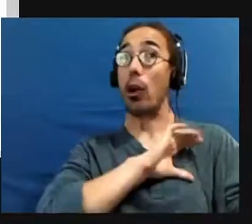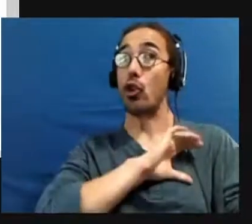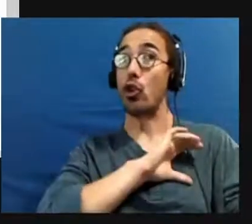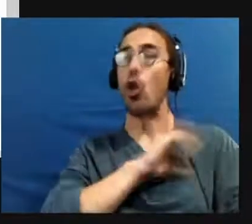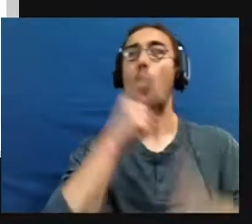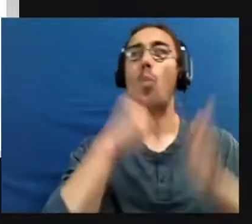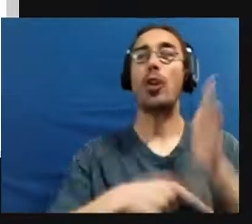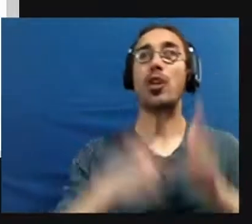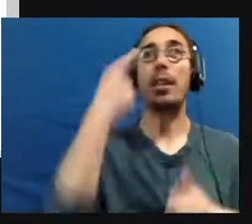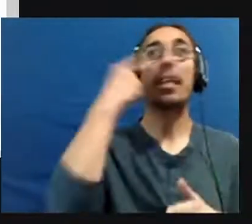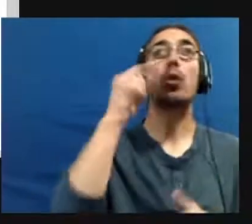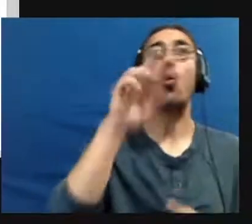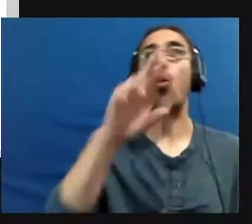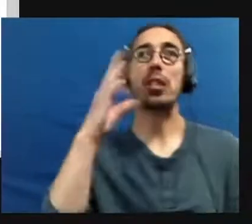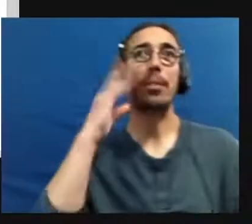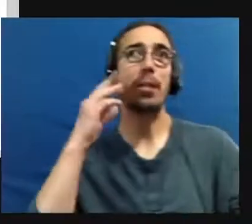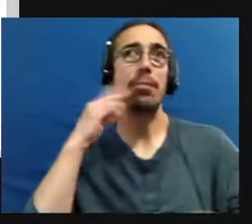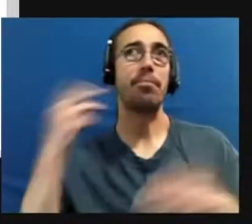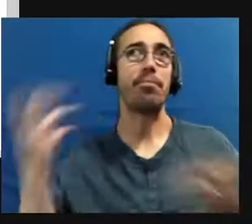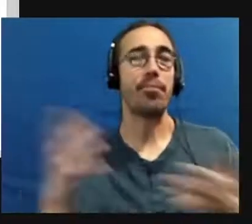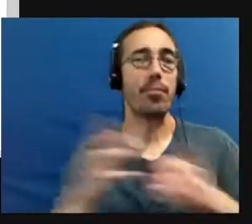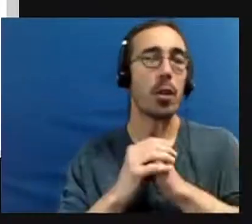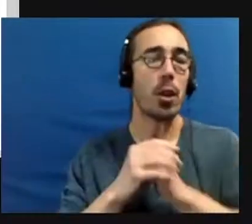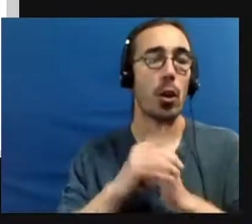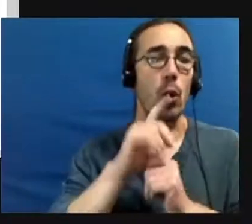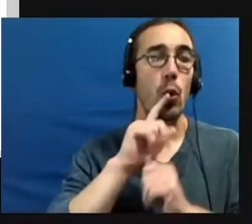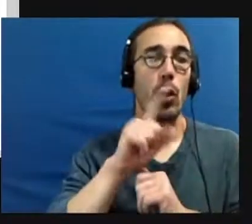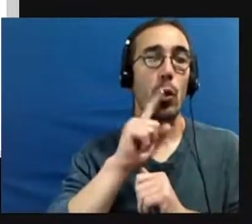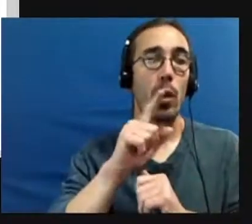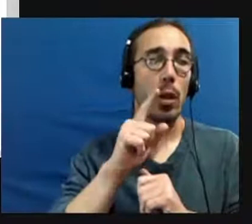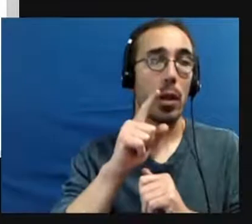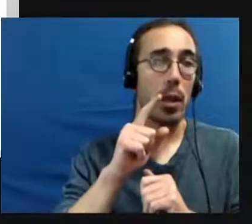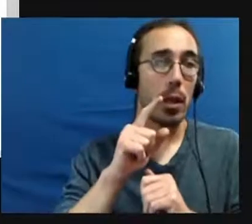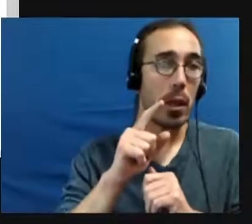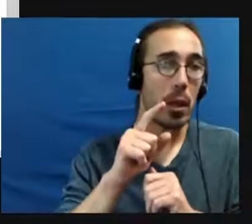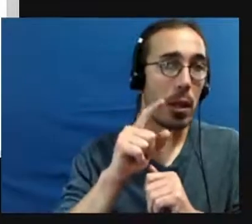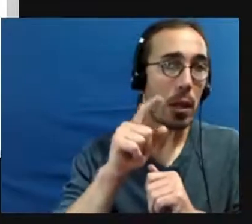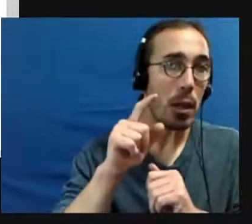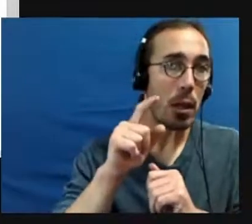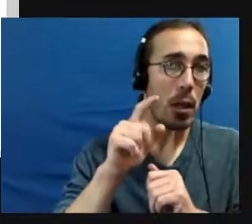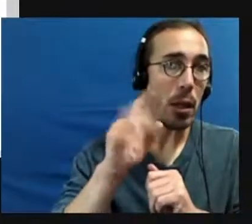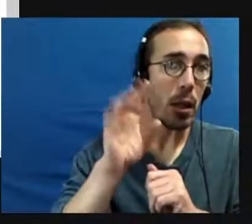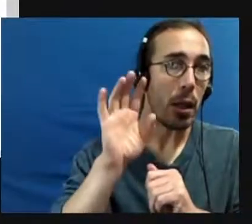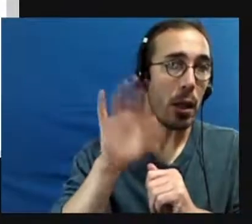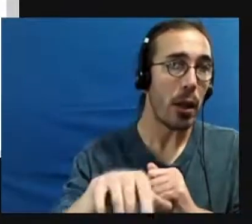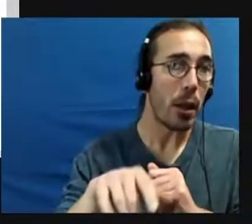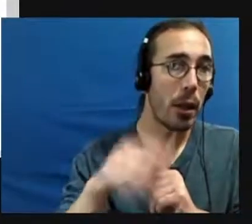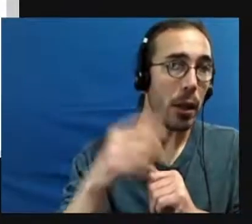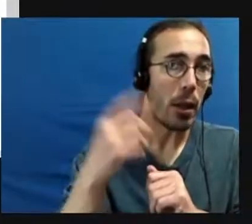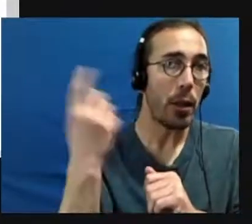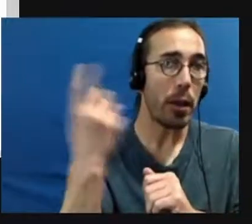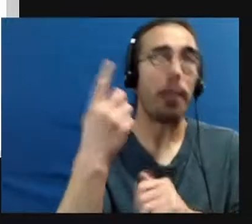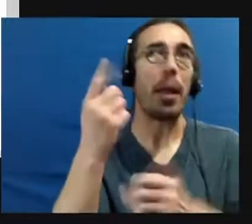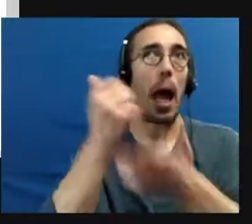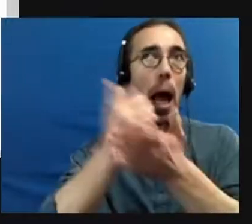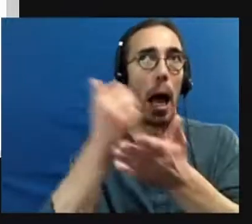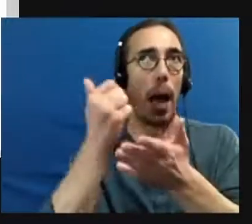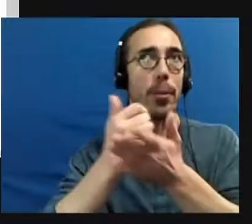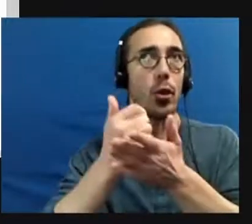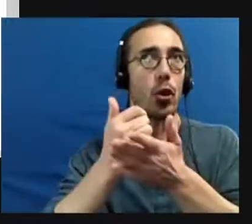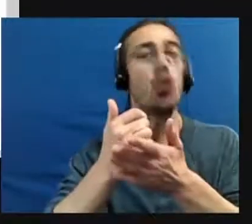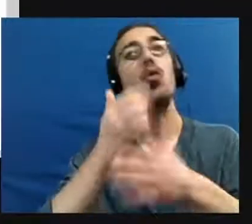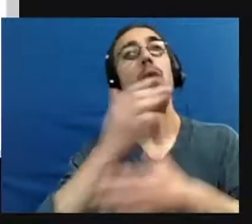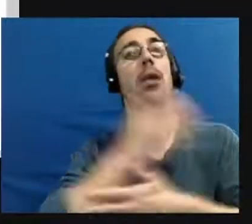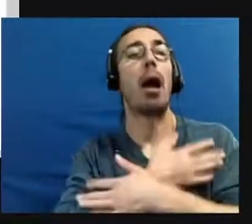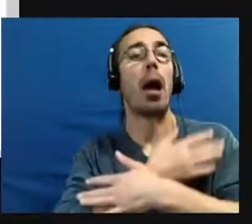thinking. Stimming. We really need her to be stimming under that canoe because that's the thing that helps her to relax. So the